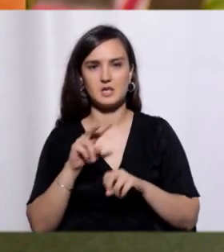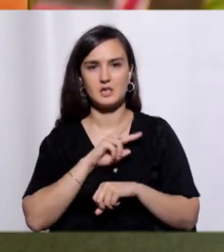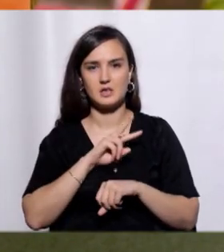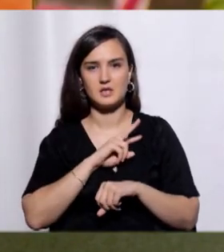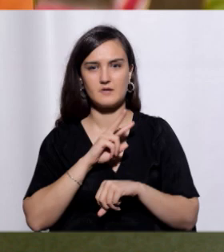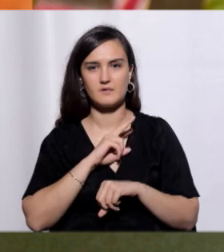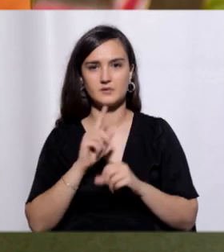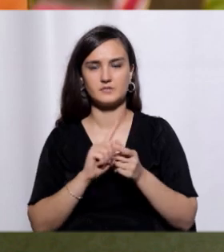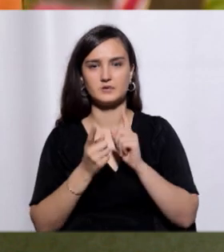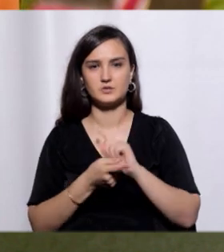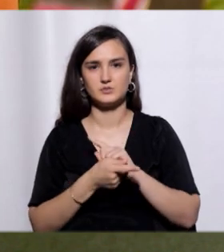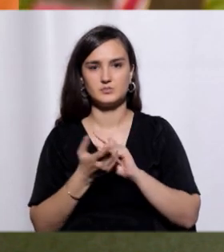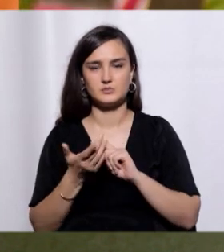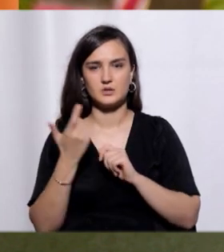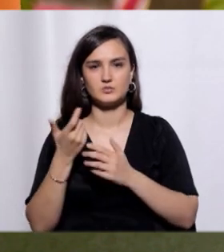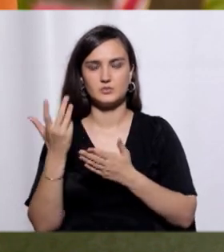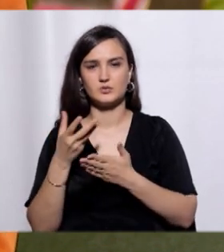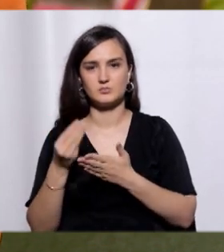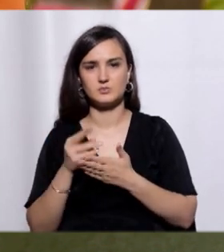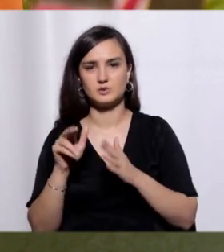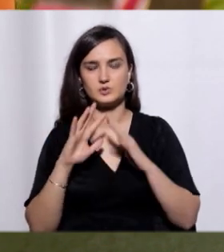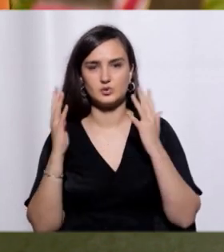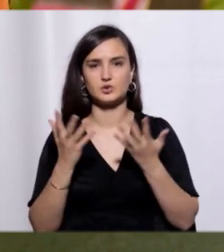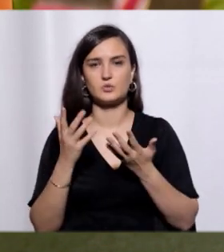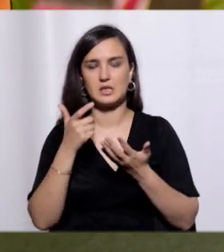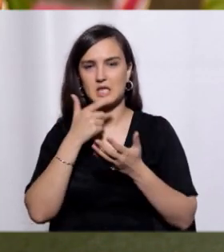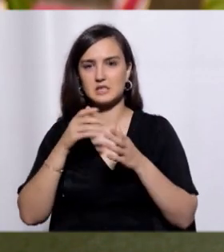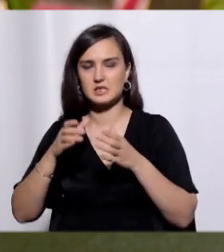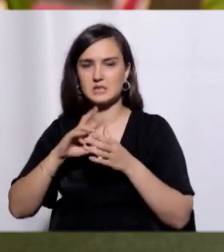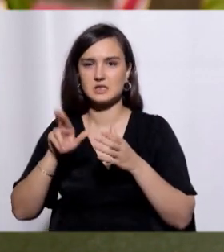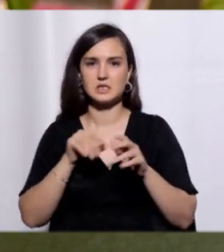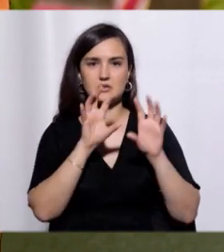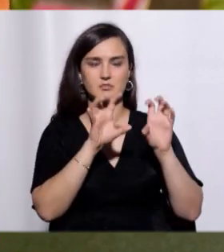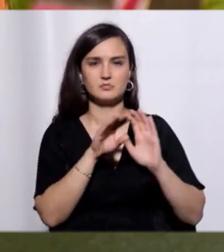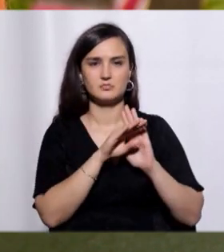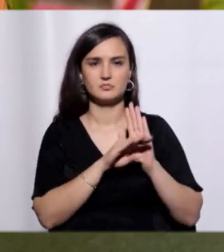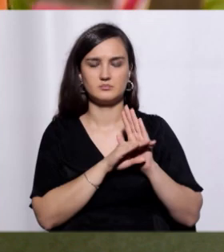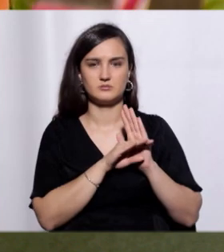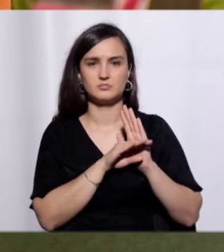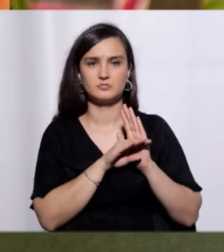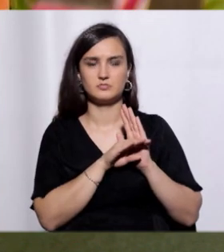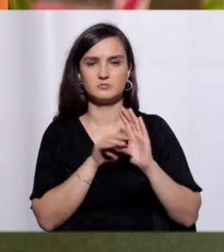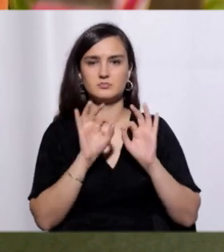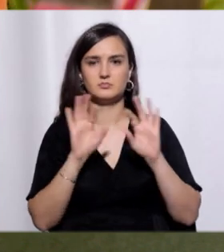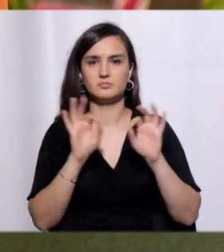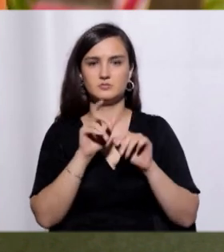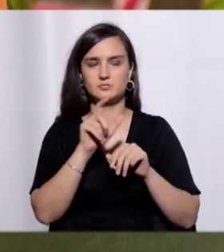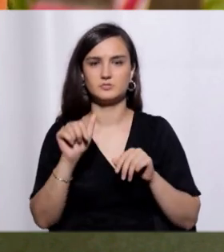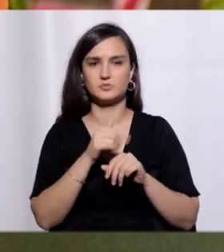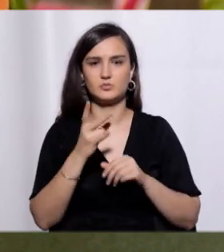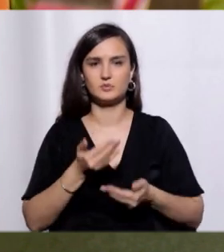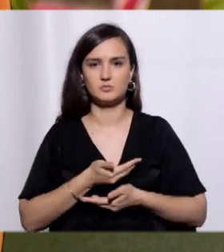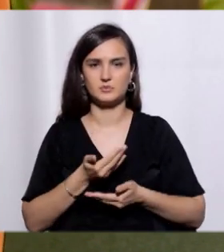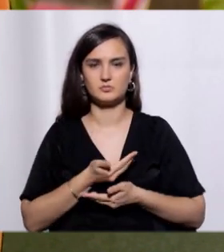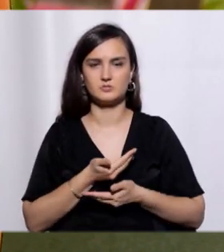love versus autonomy, and social class, and the rules, social rules that would tell people how to